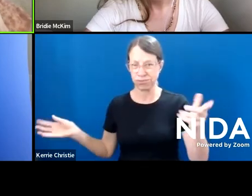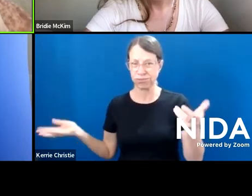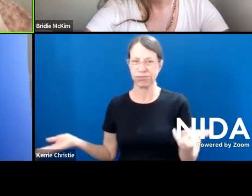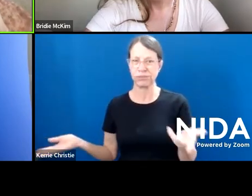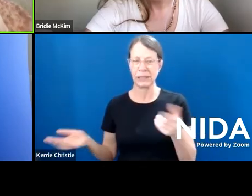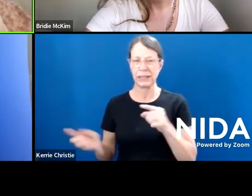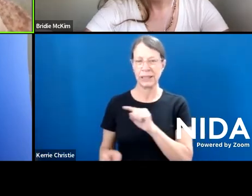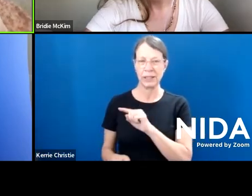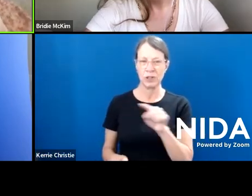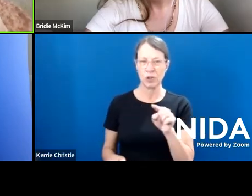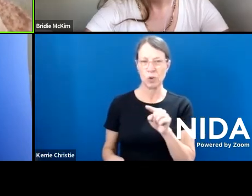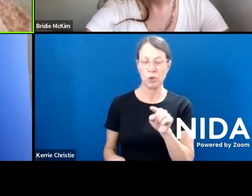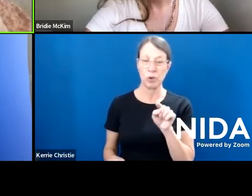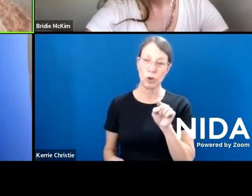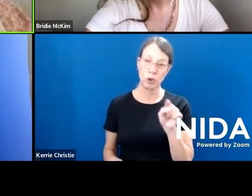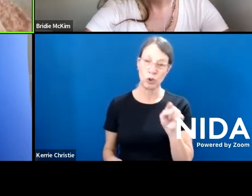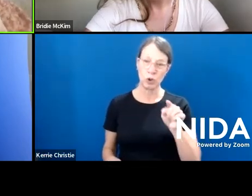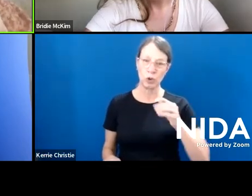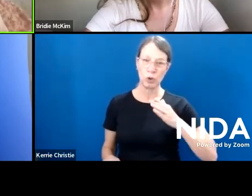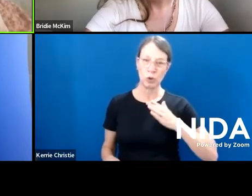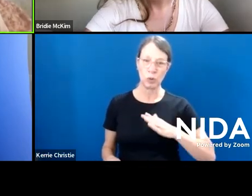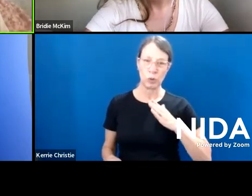you need to go